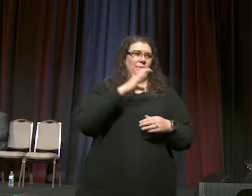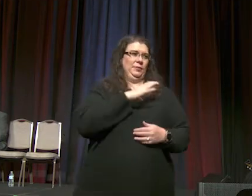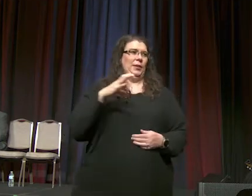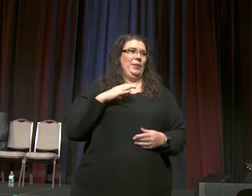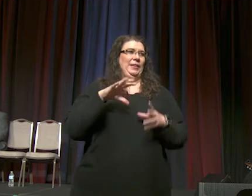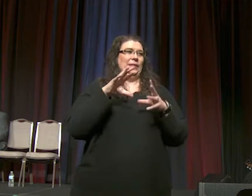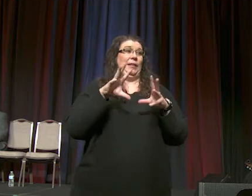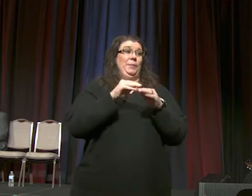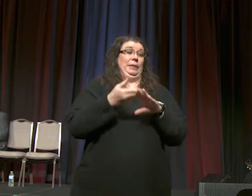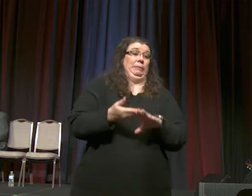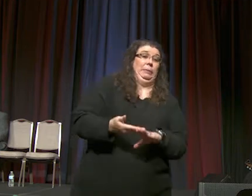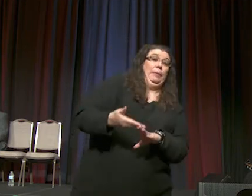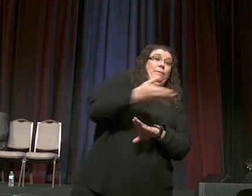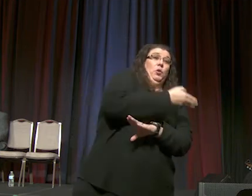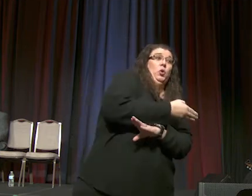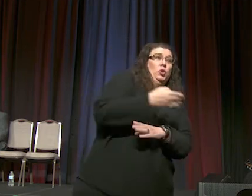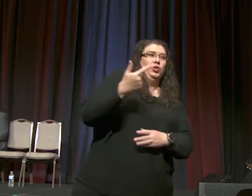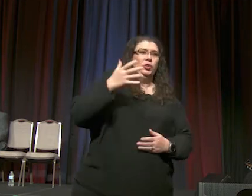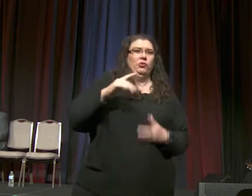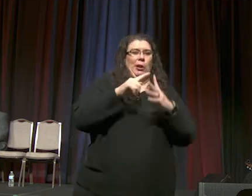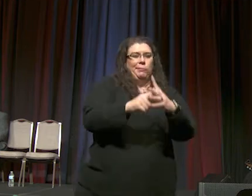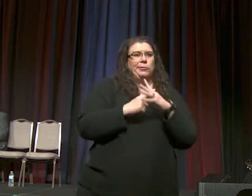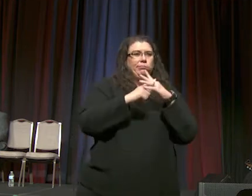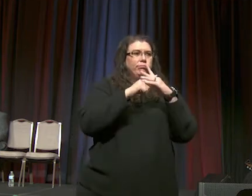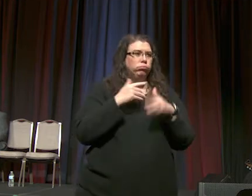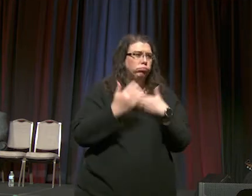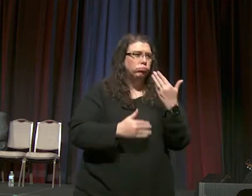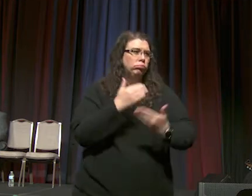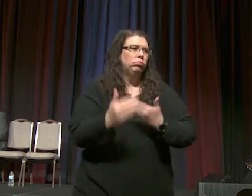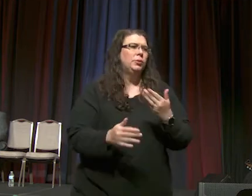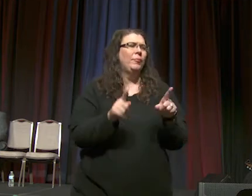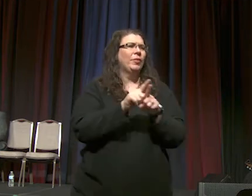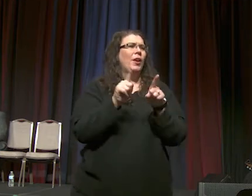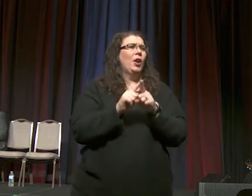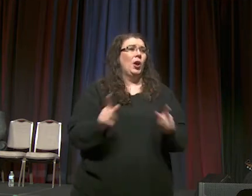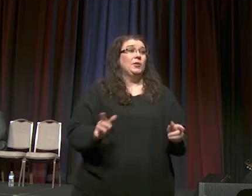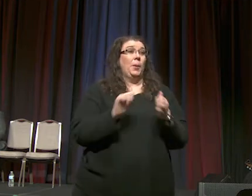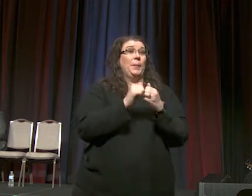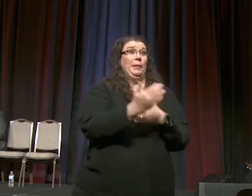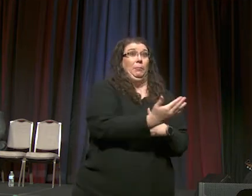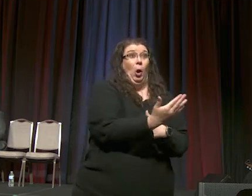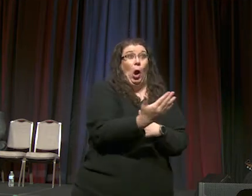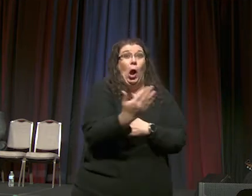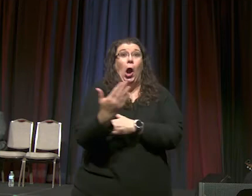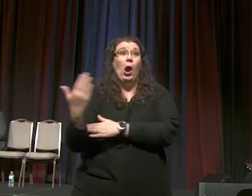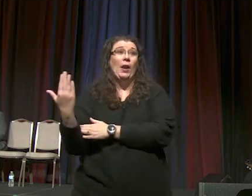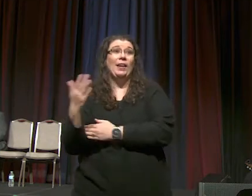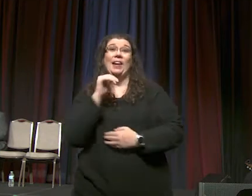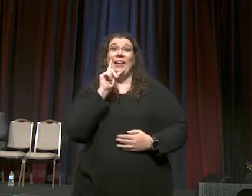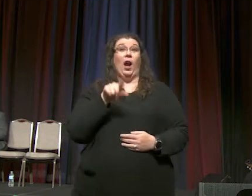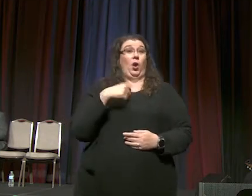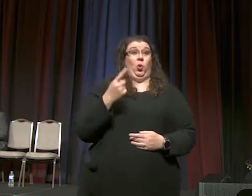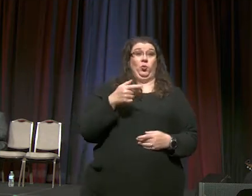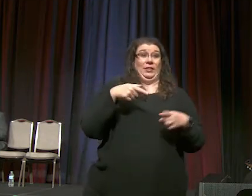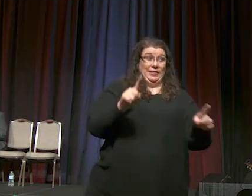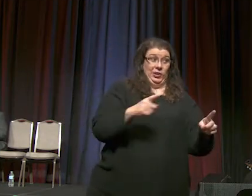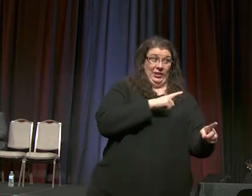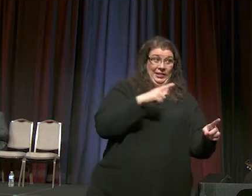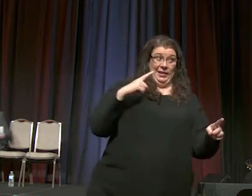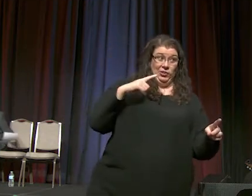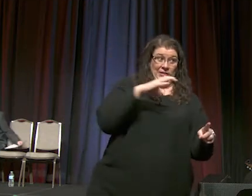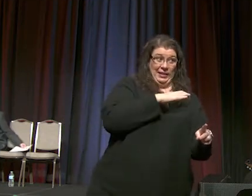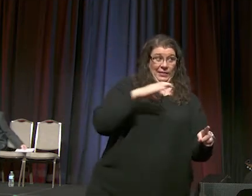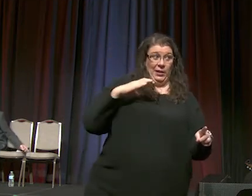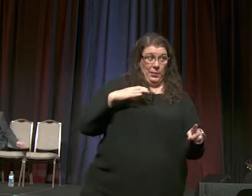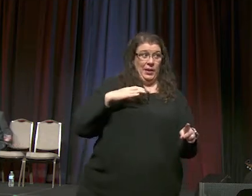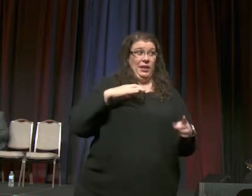early before General Conference starts and also meets early every morning, not just during legislative committee week,